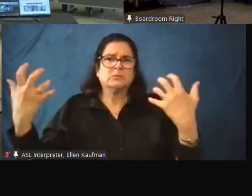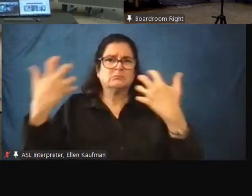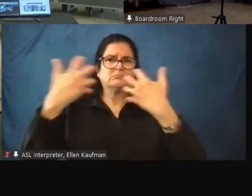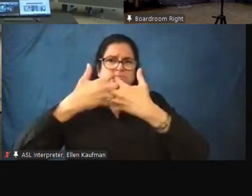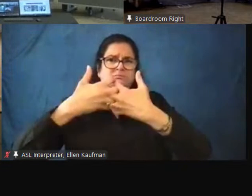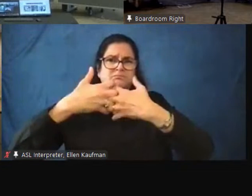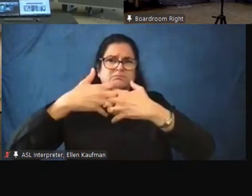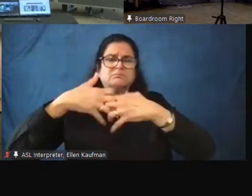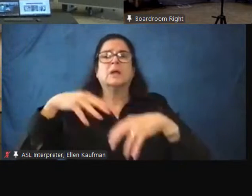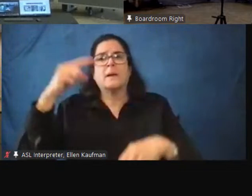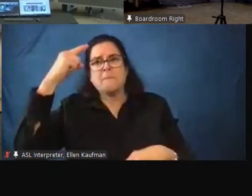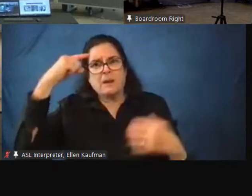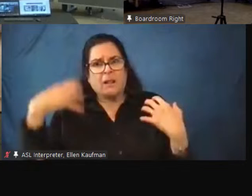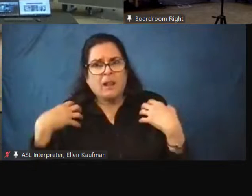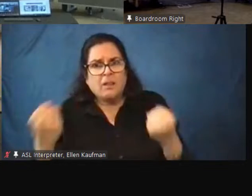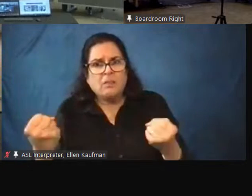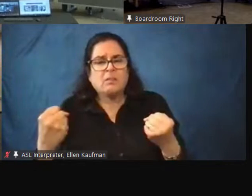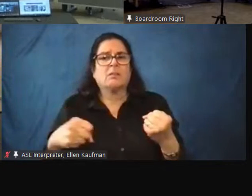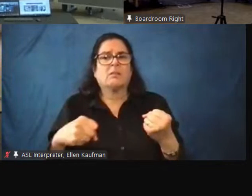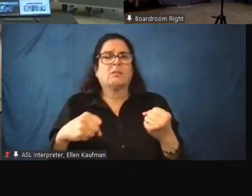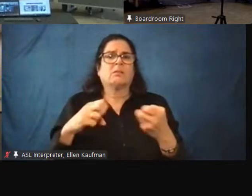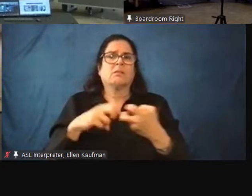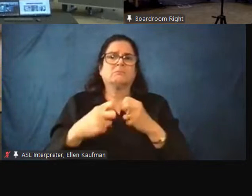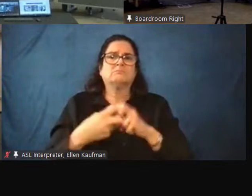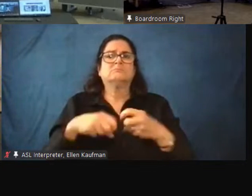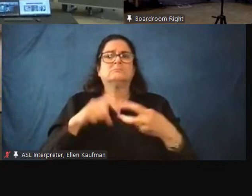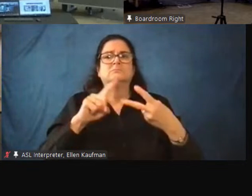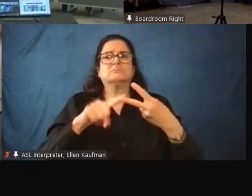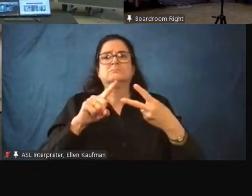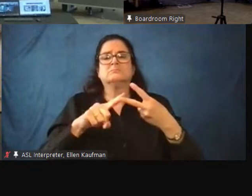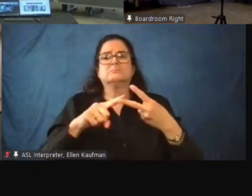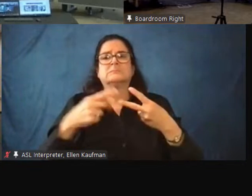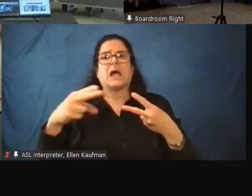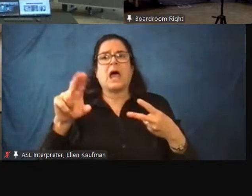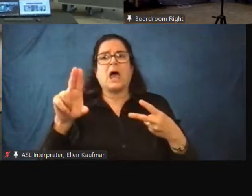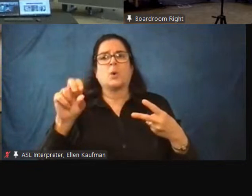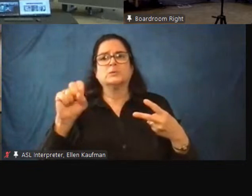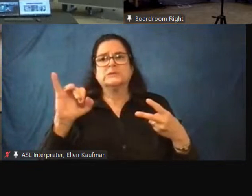health issues, housing issues, apparently,